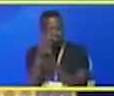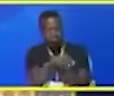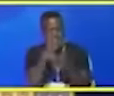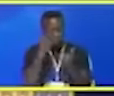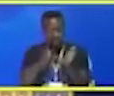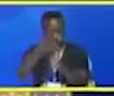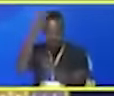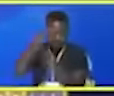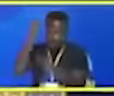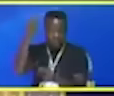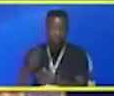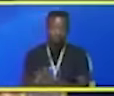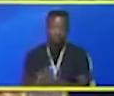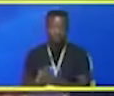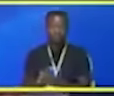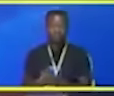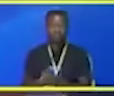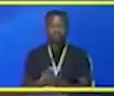night.